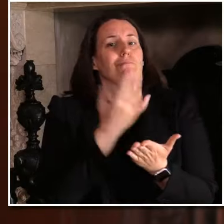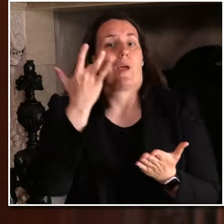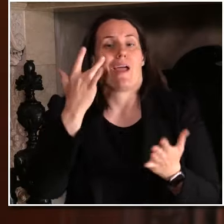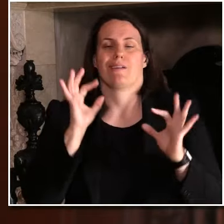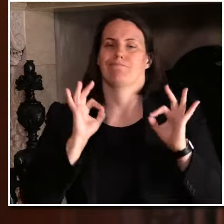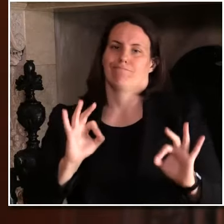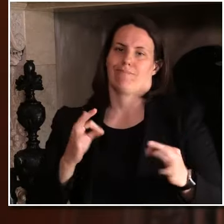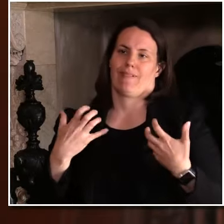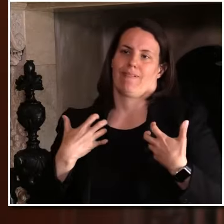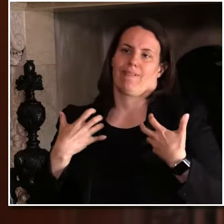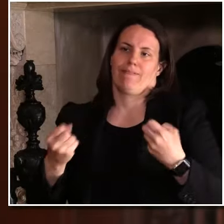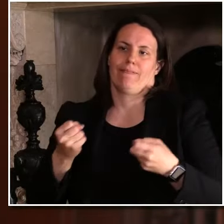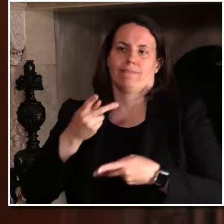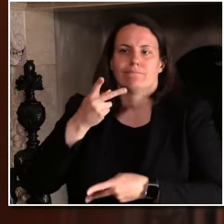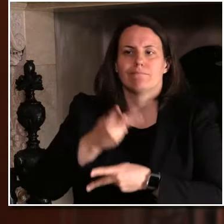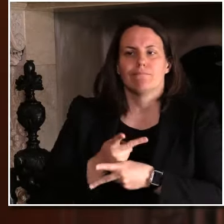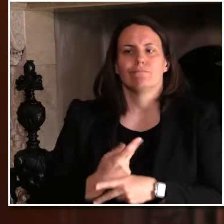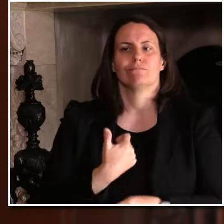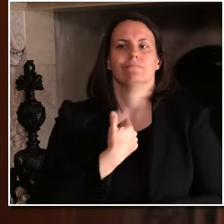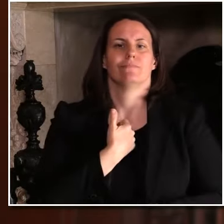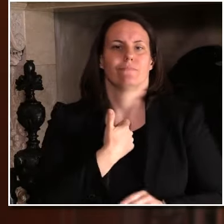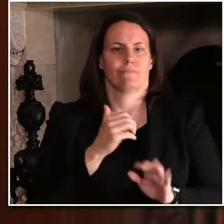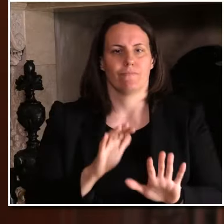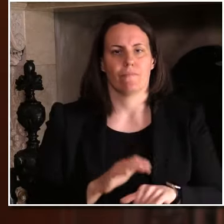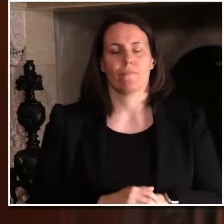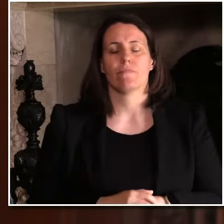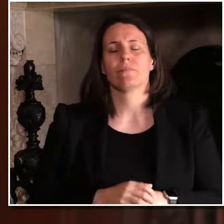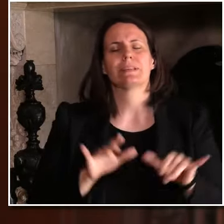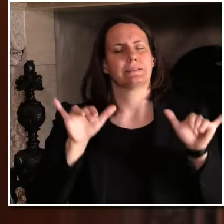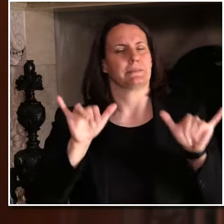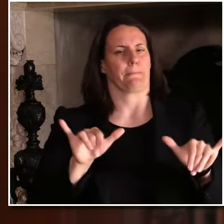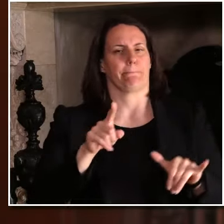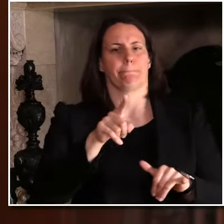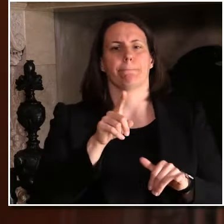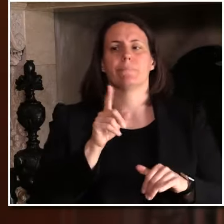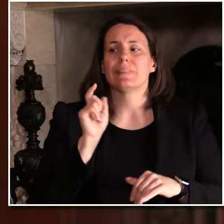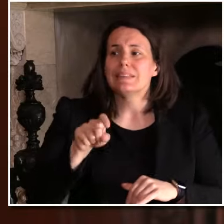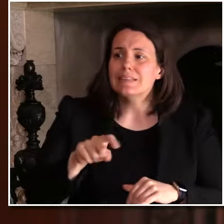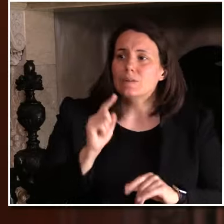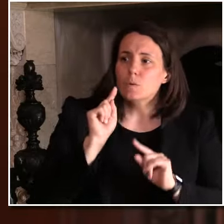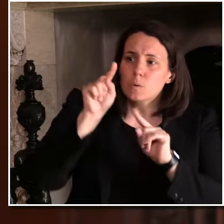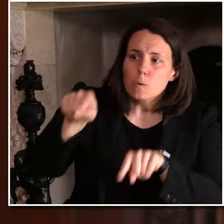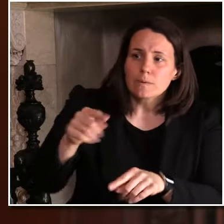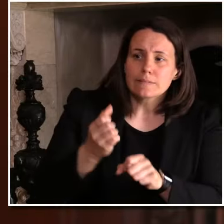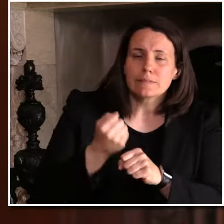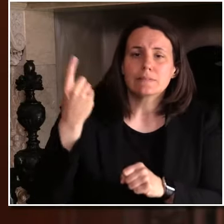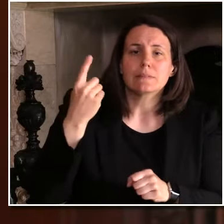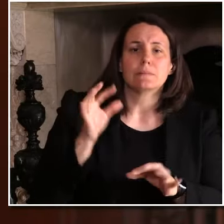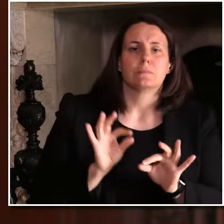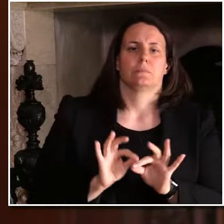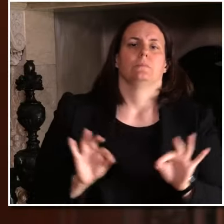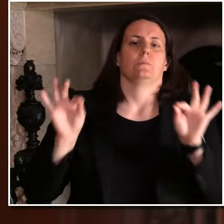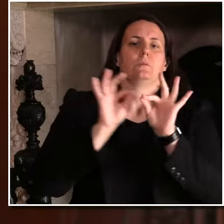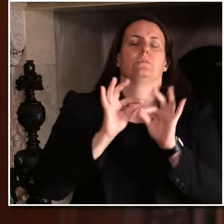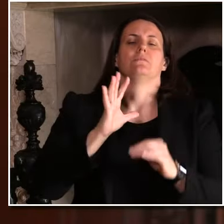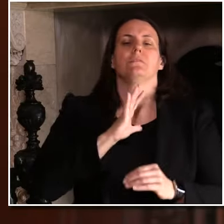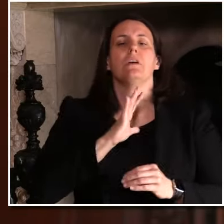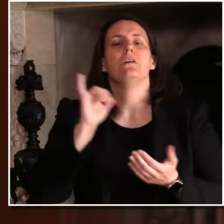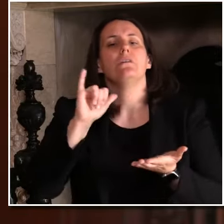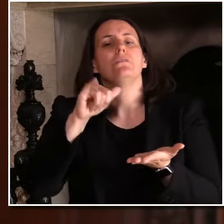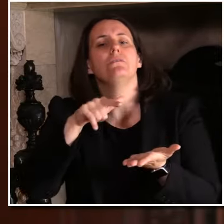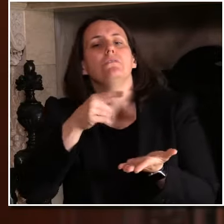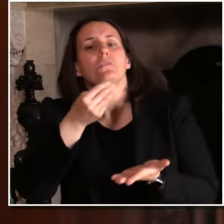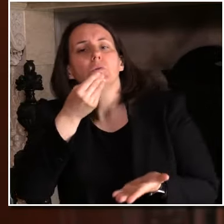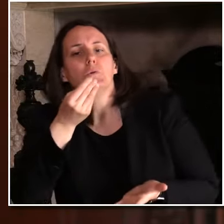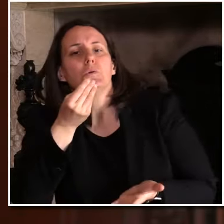to essential needs like going to the doctor, grabbing groceries, or getting medication. And although we're still encouraging folks